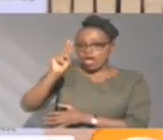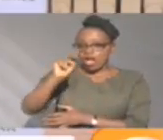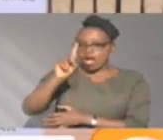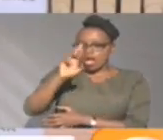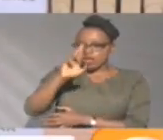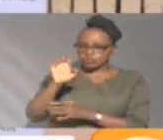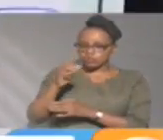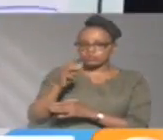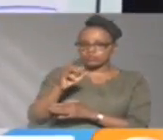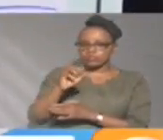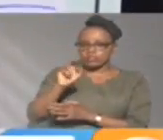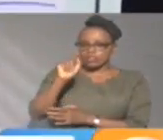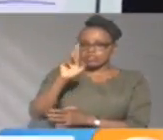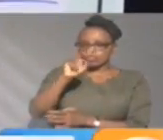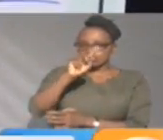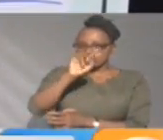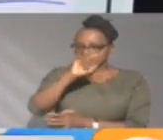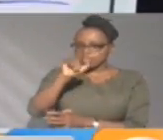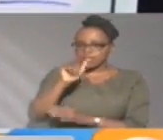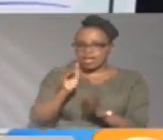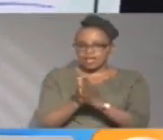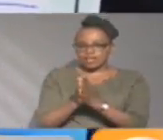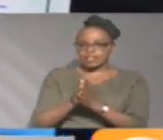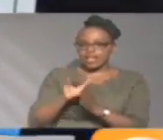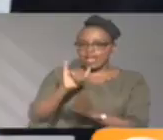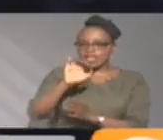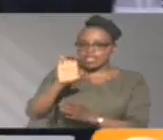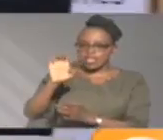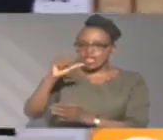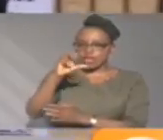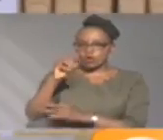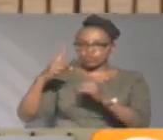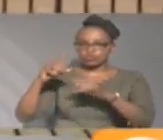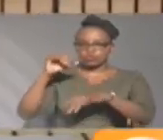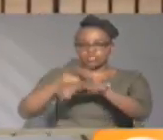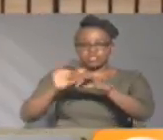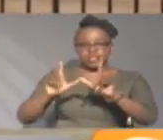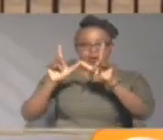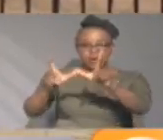Charles Muneza, Triza Atuka, and Ibrahim Yego to walk away with their award.